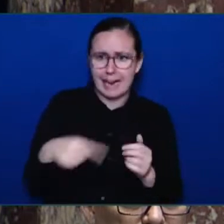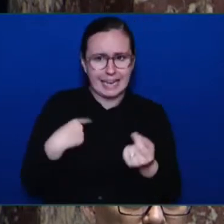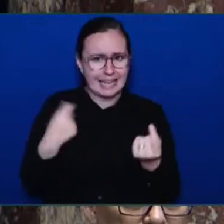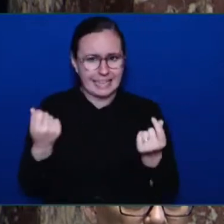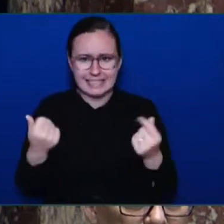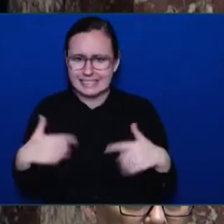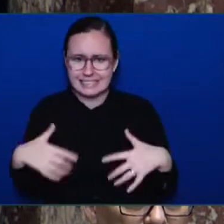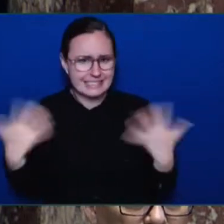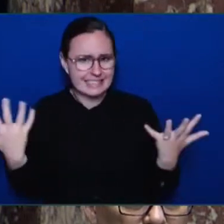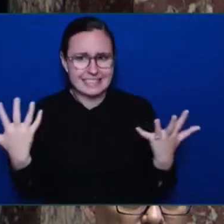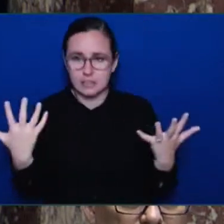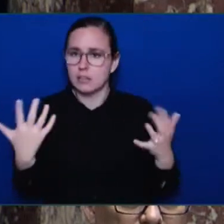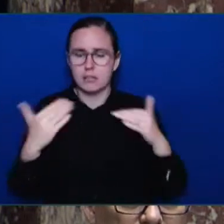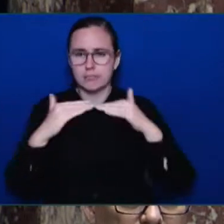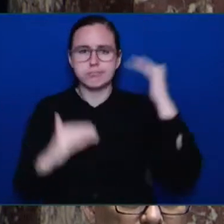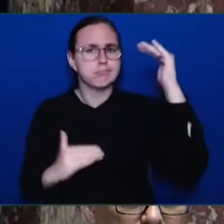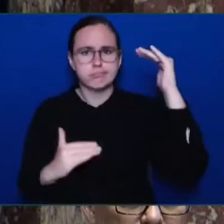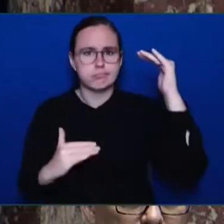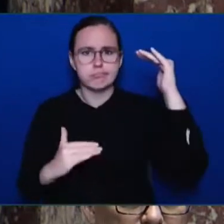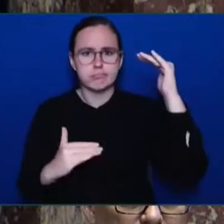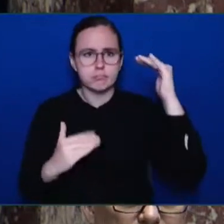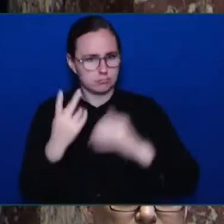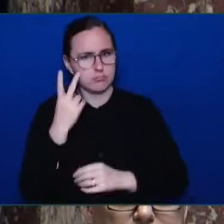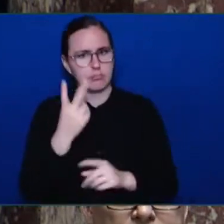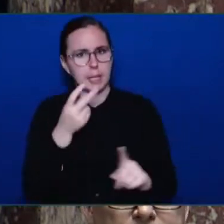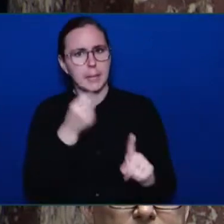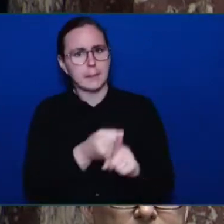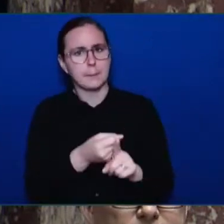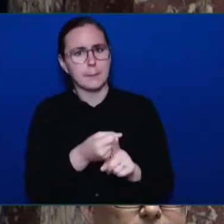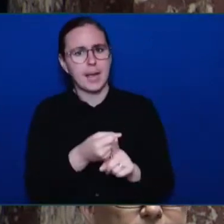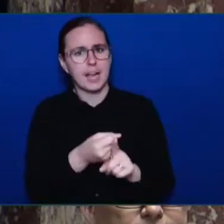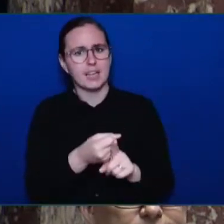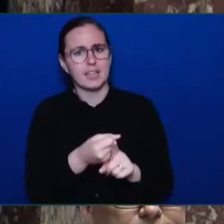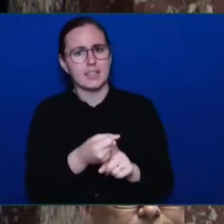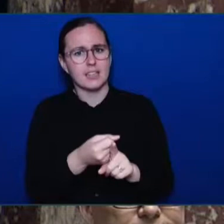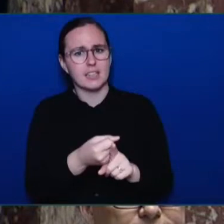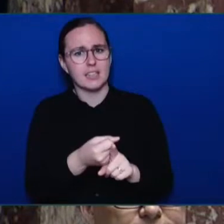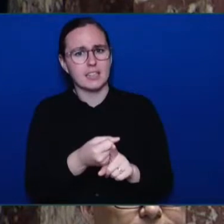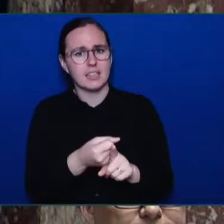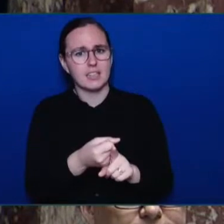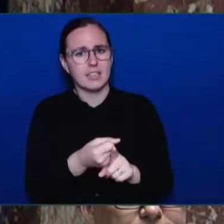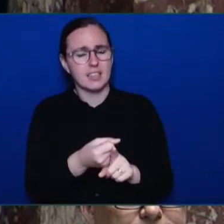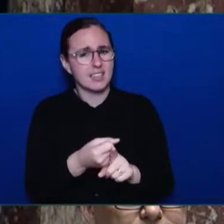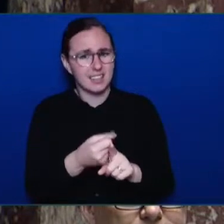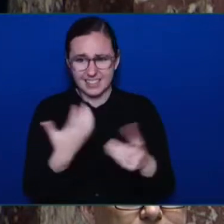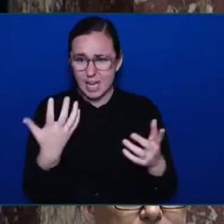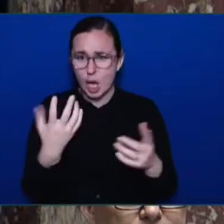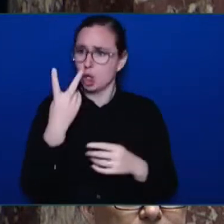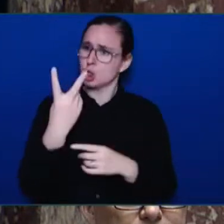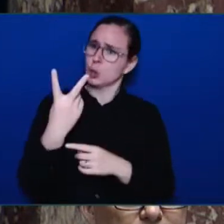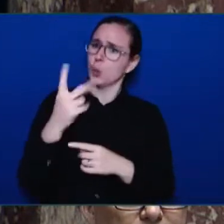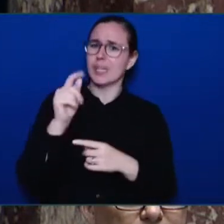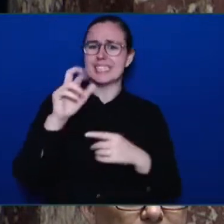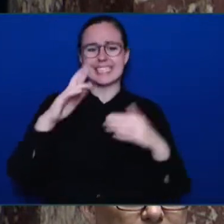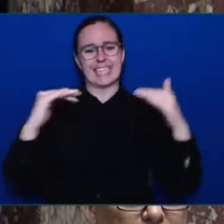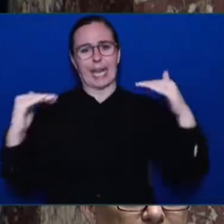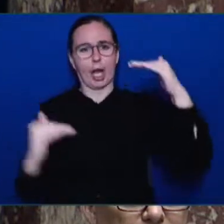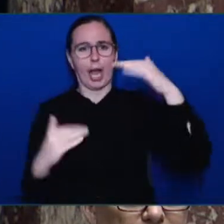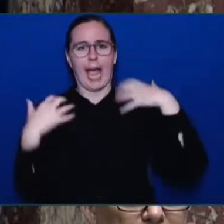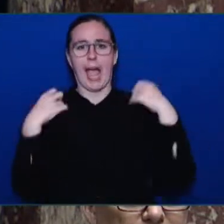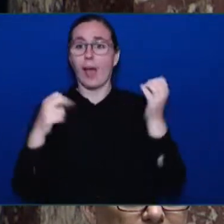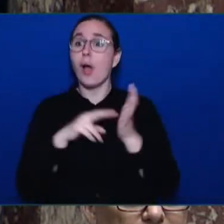That is the very definition of a growing two-tier healthcare system in our province under this minister's watch, yet he will